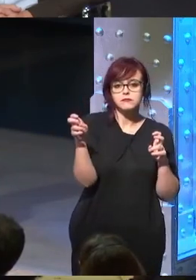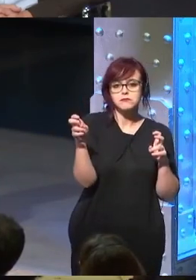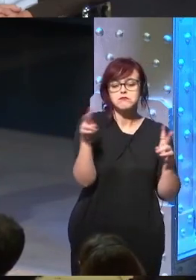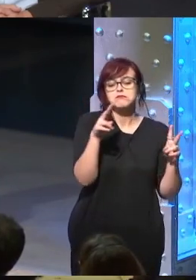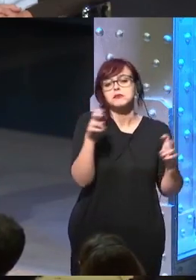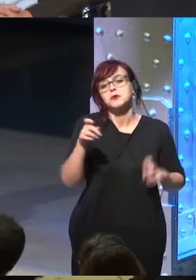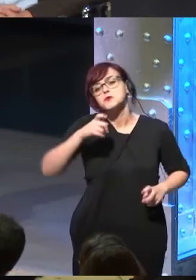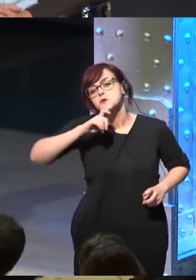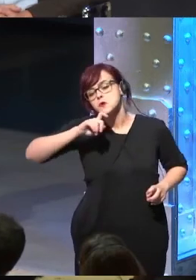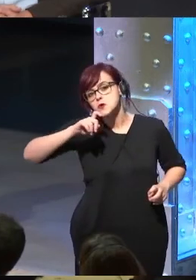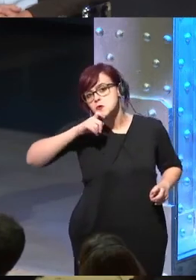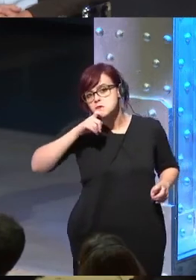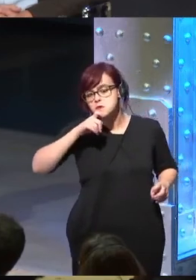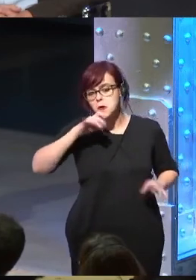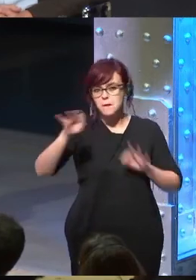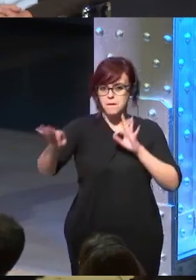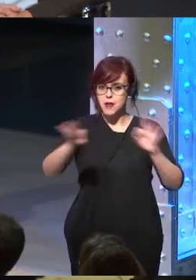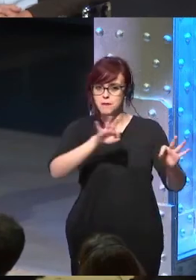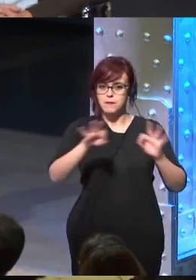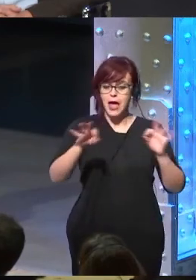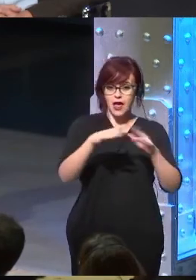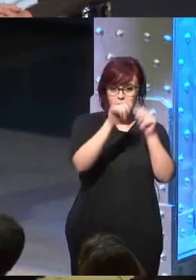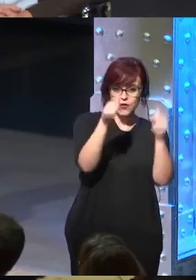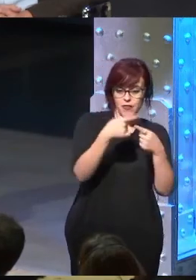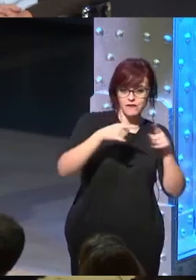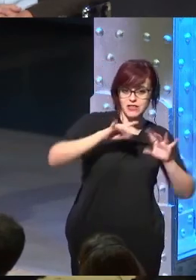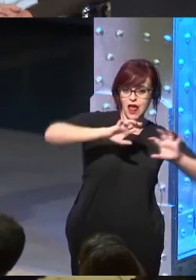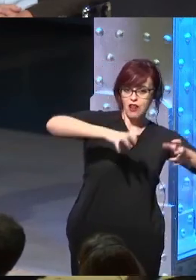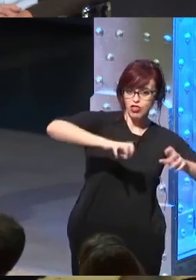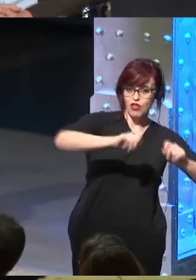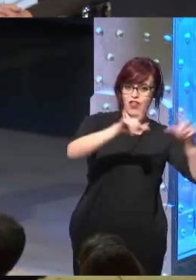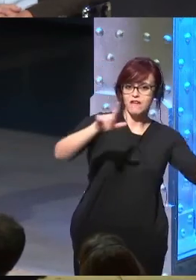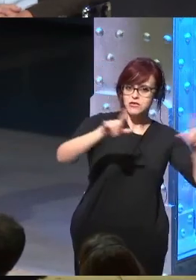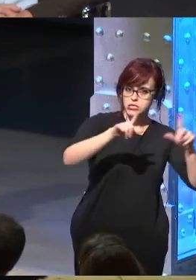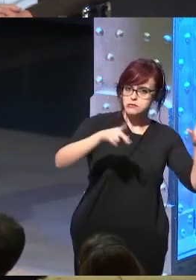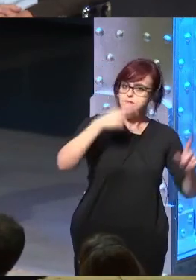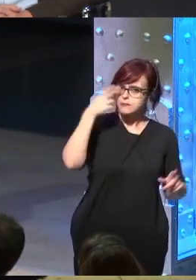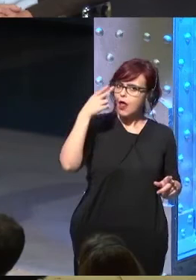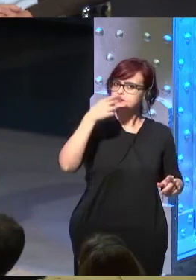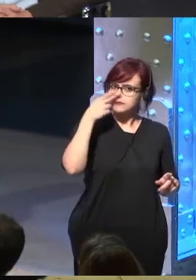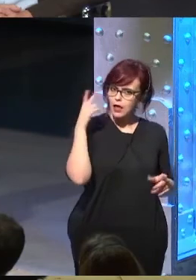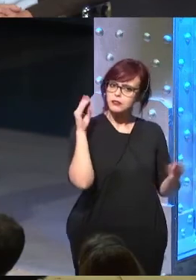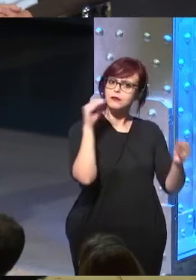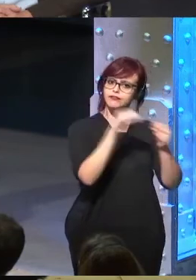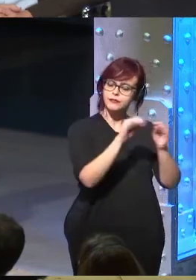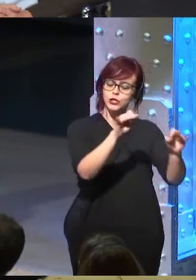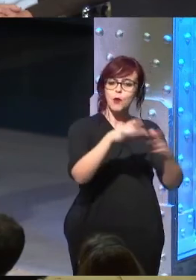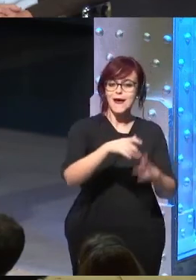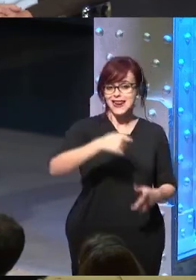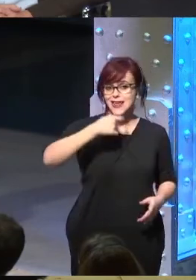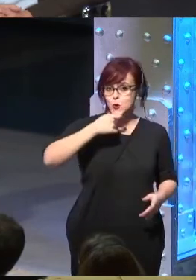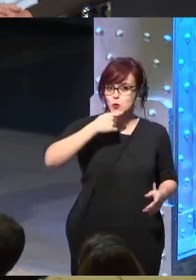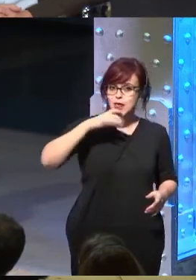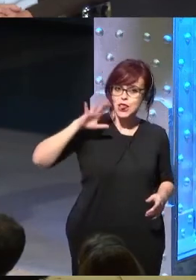configured on television and on radio. Certainly in Britain, radio is a